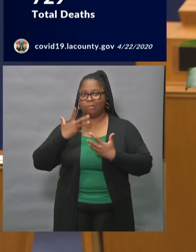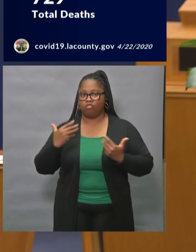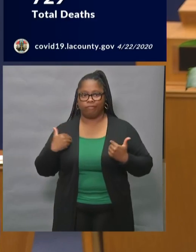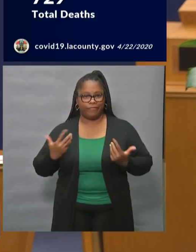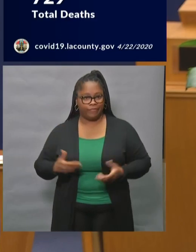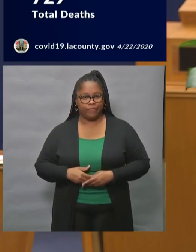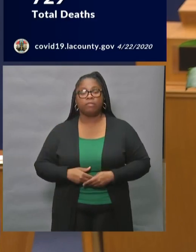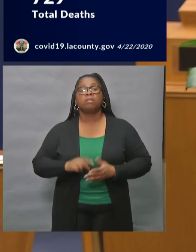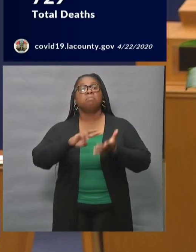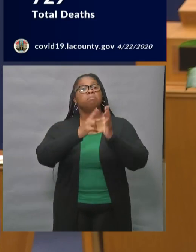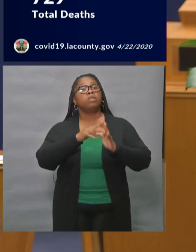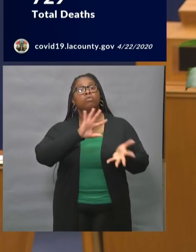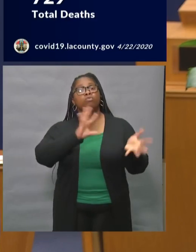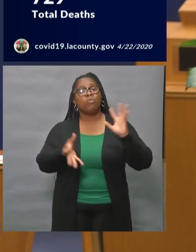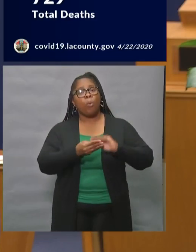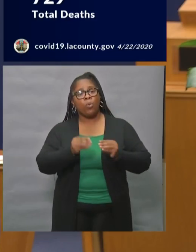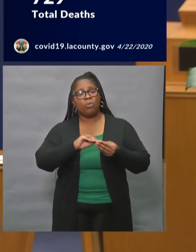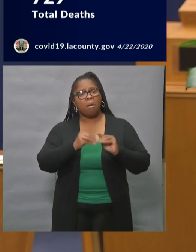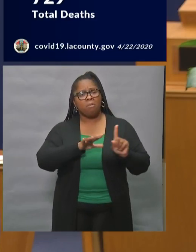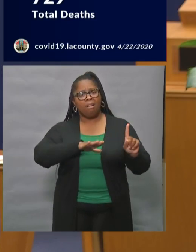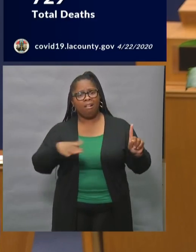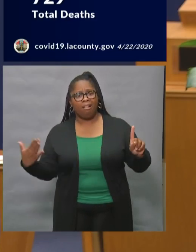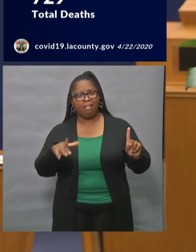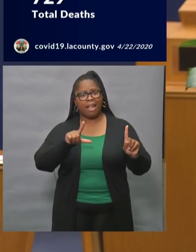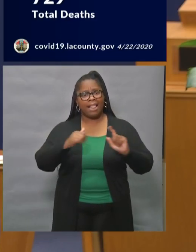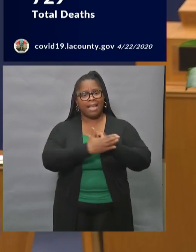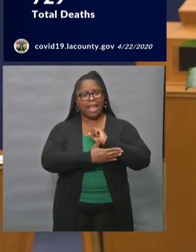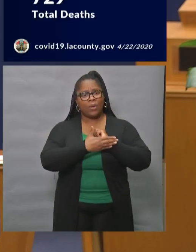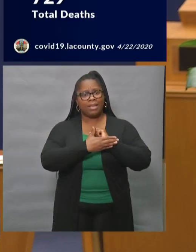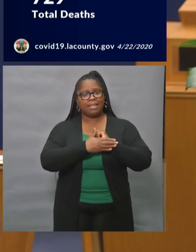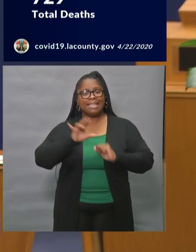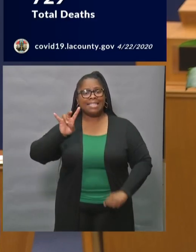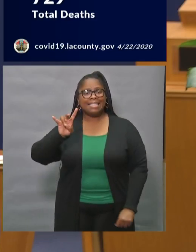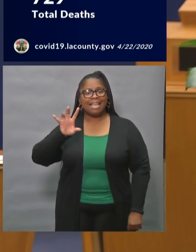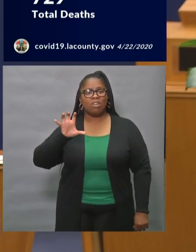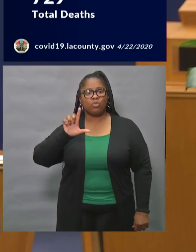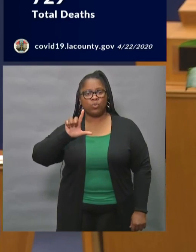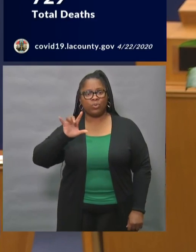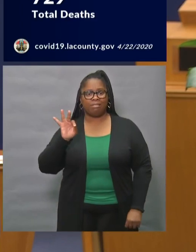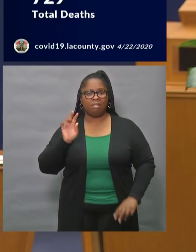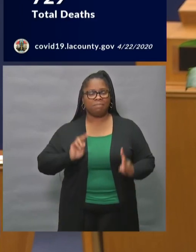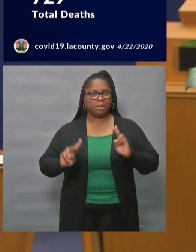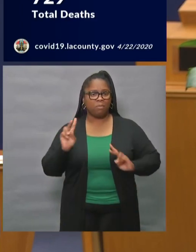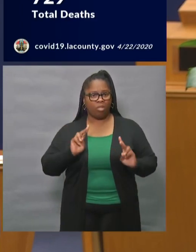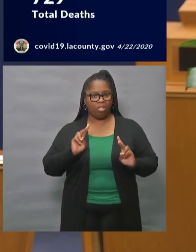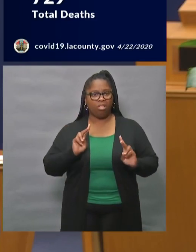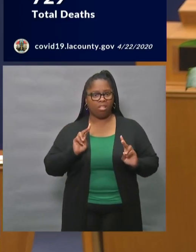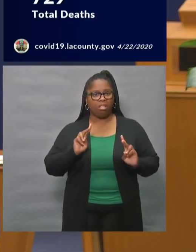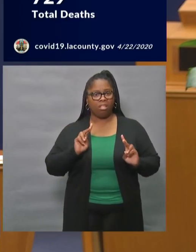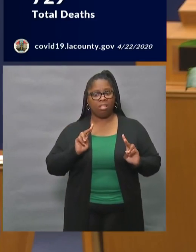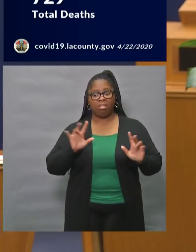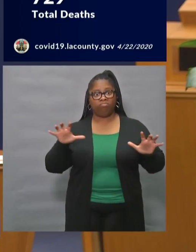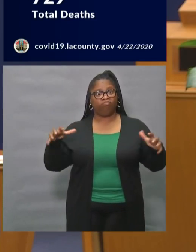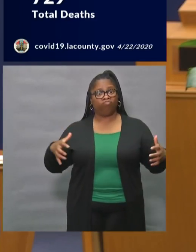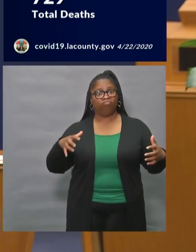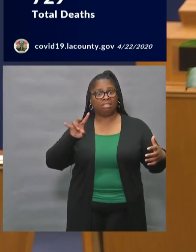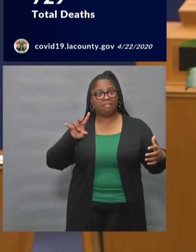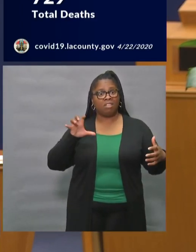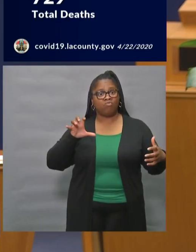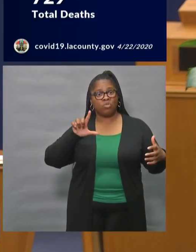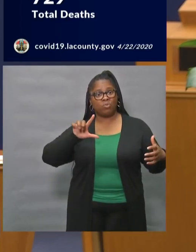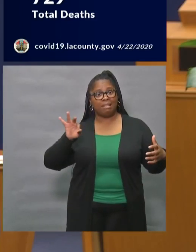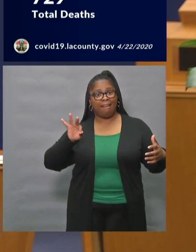brings the total number of deaths across LA County to 729 people. 89% of the persons who have died